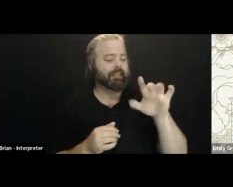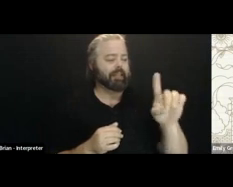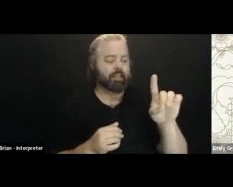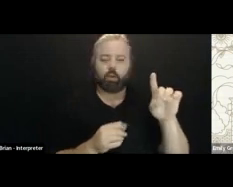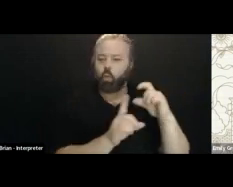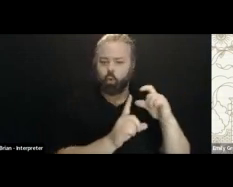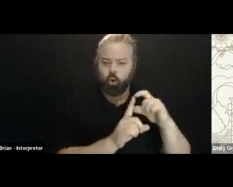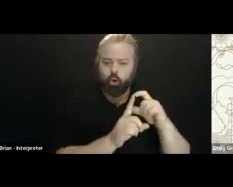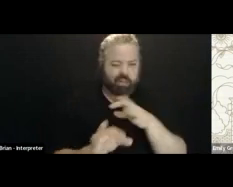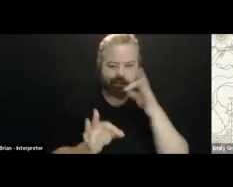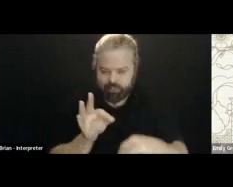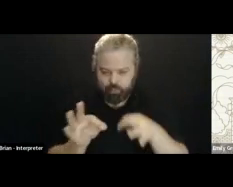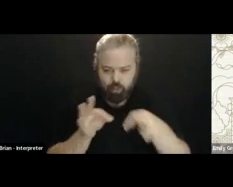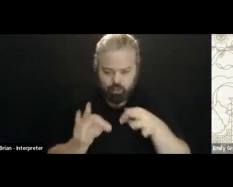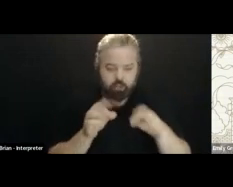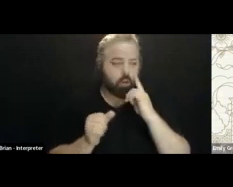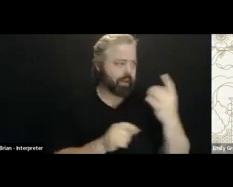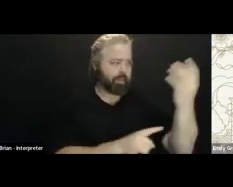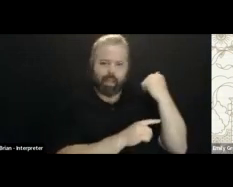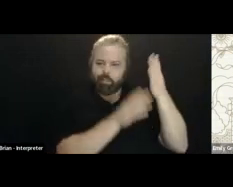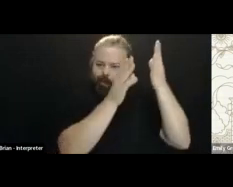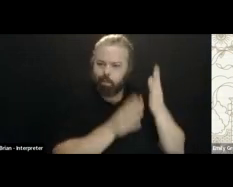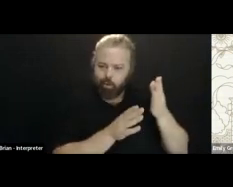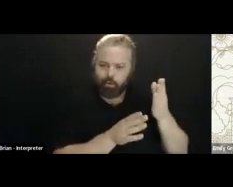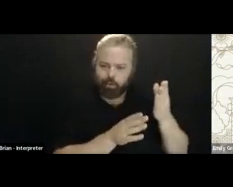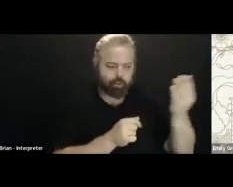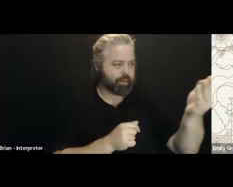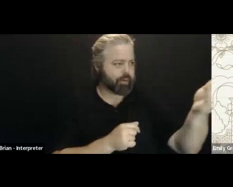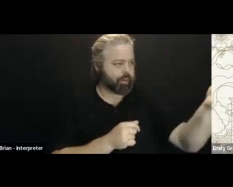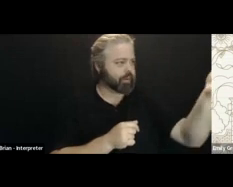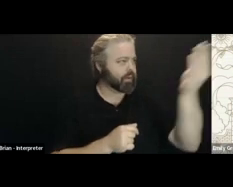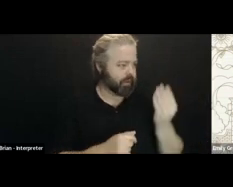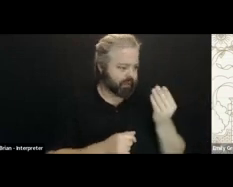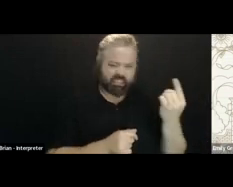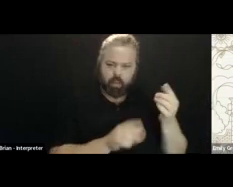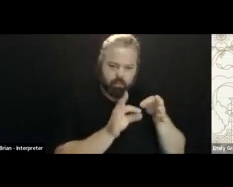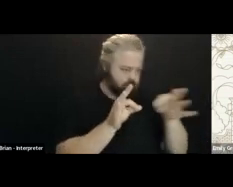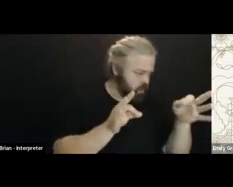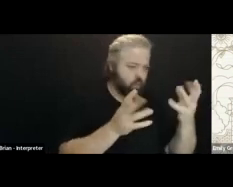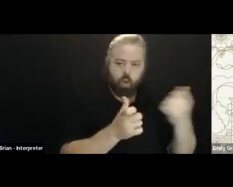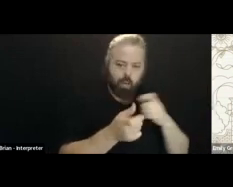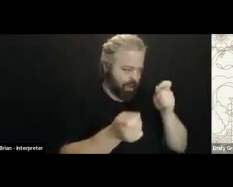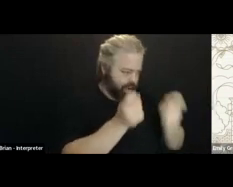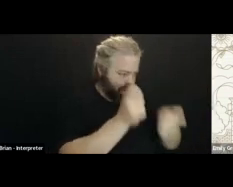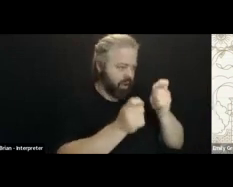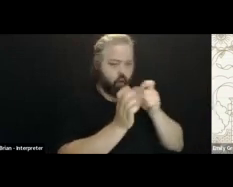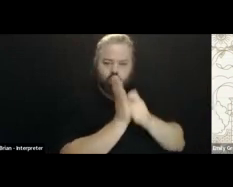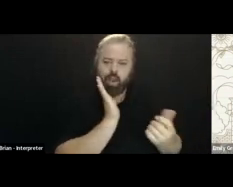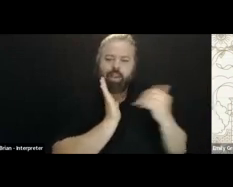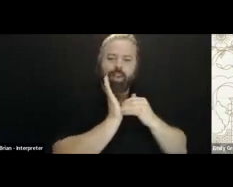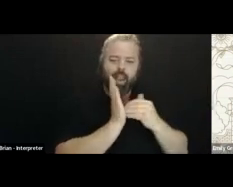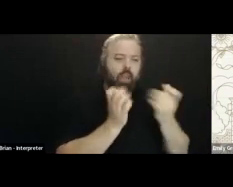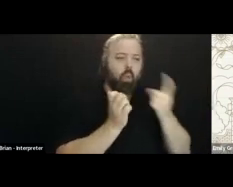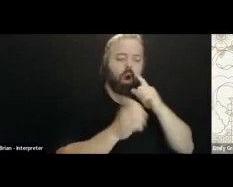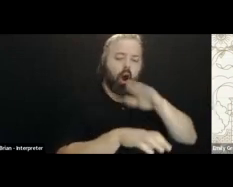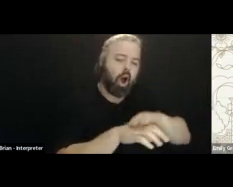to rewrite something to fit an 8th grade reading level. You'll oftentimes hear that sort of terminology. But